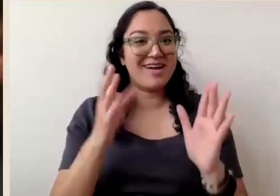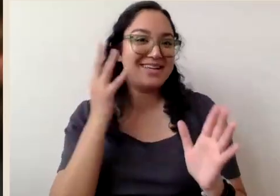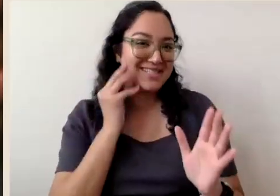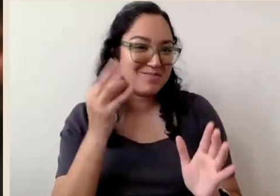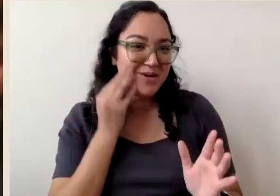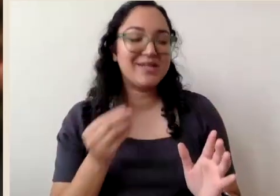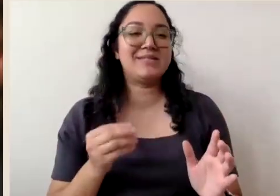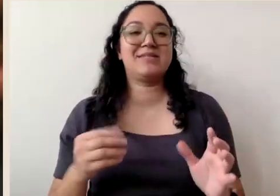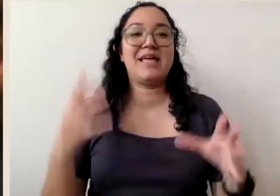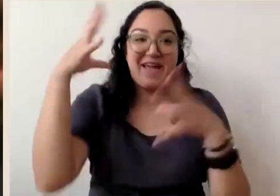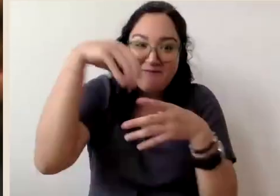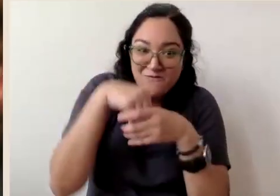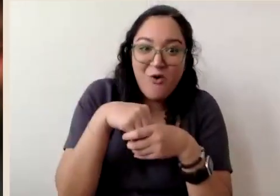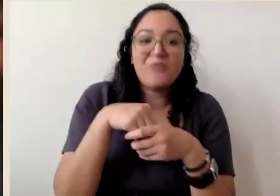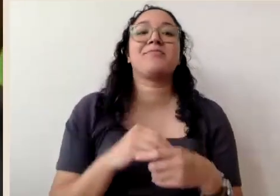learn the best.